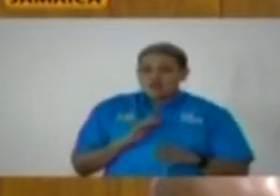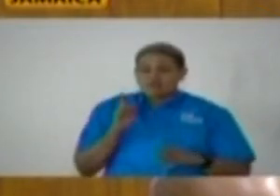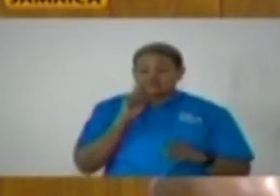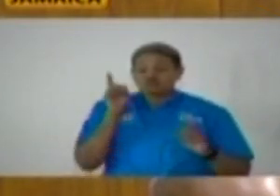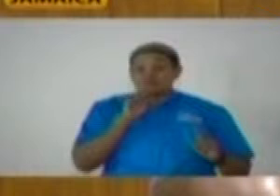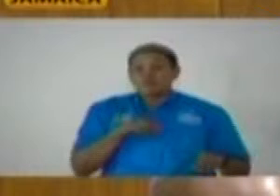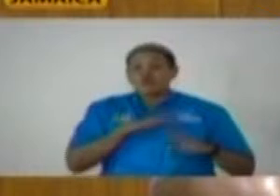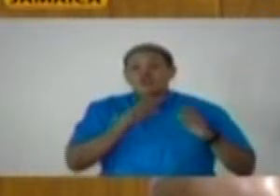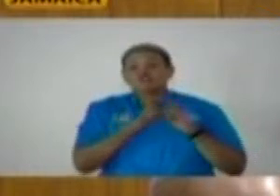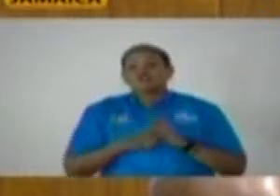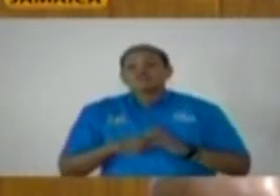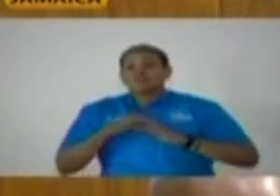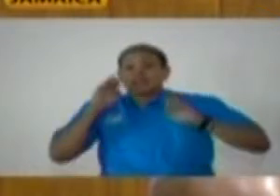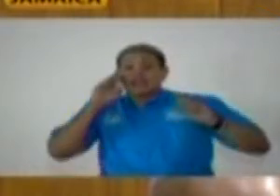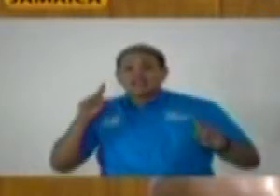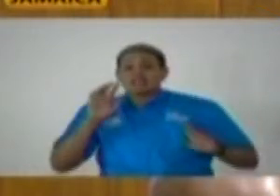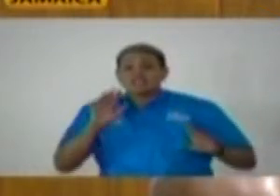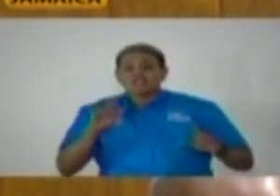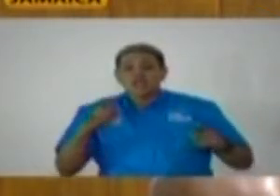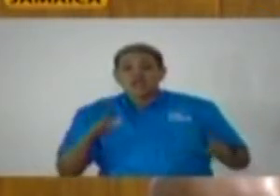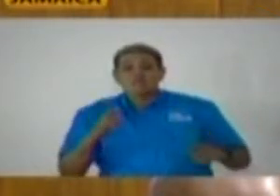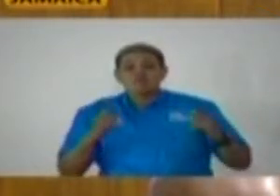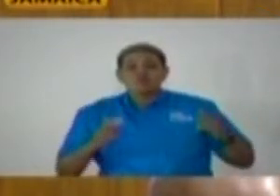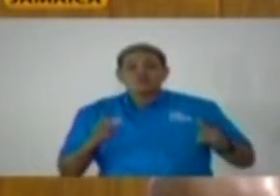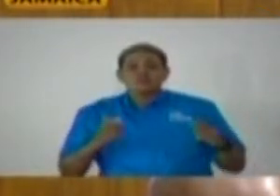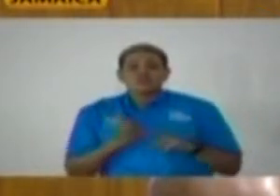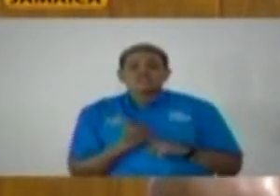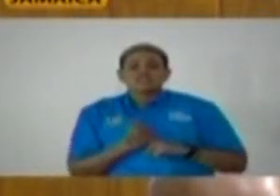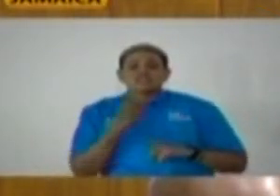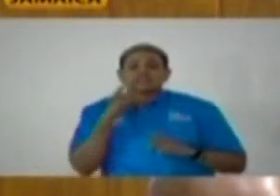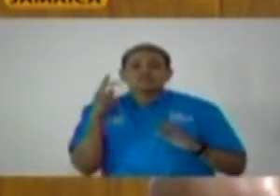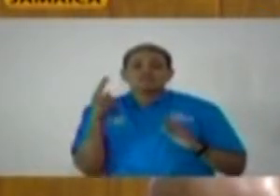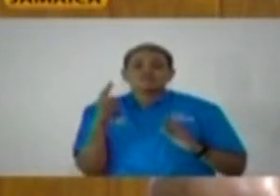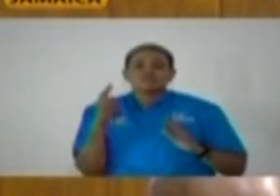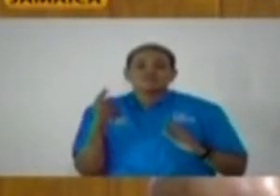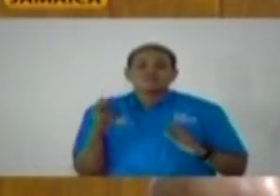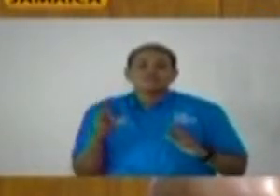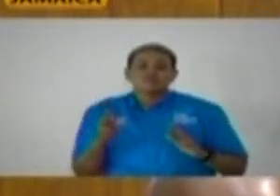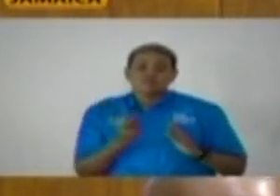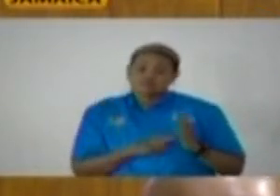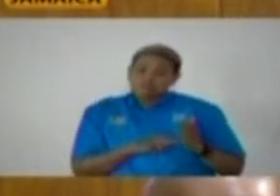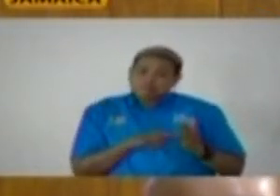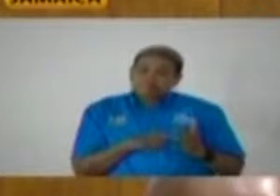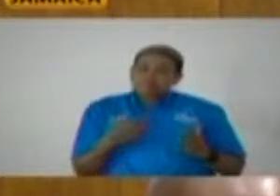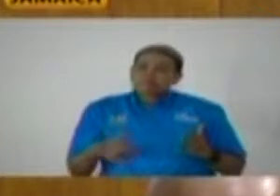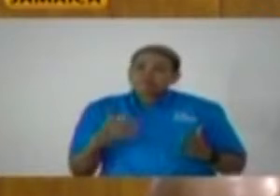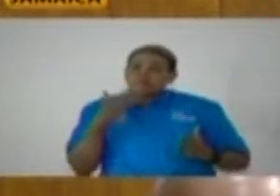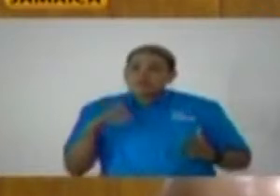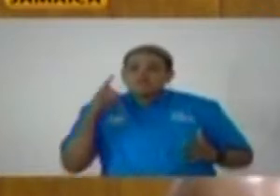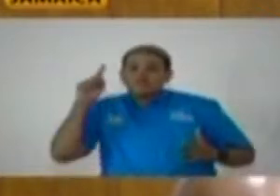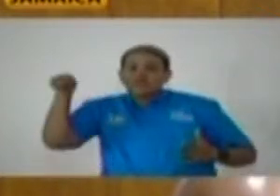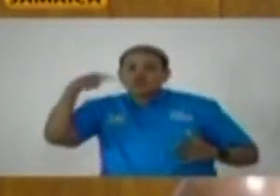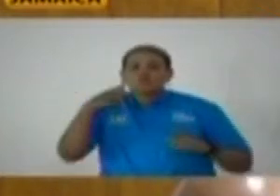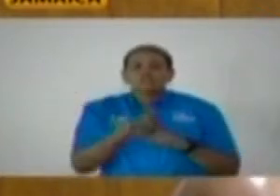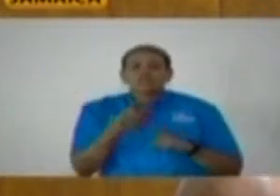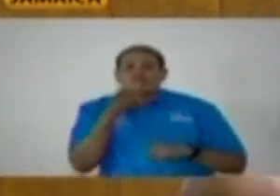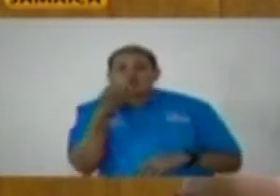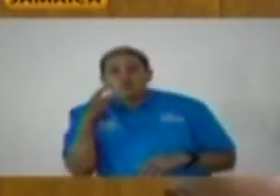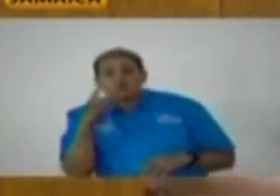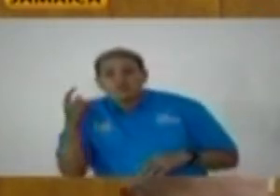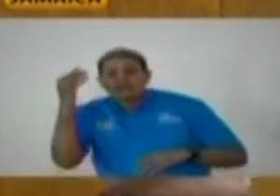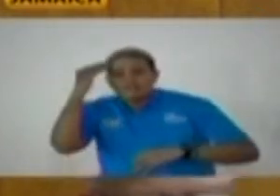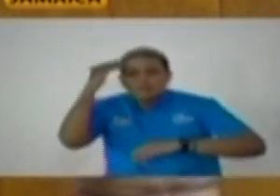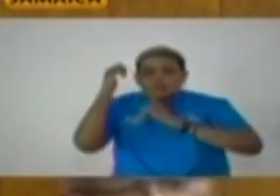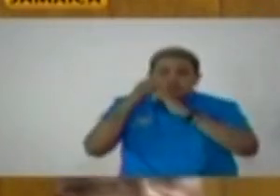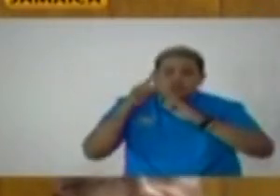on the transformation of education, the reading was pretty damning. For those people who are familiar